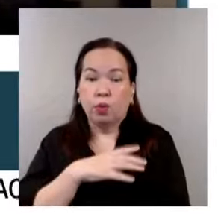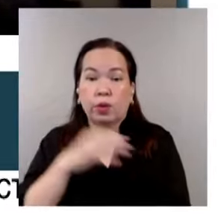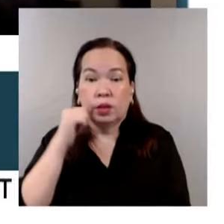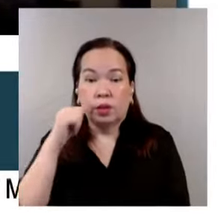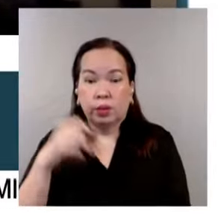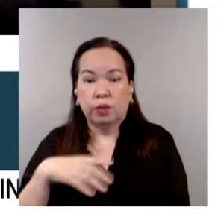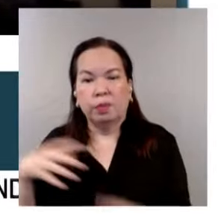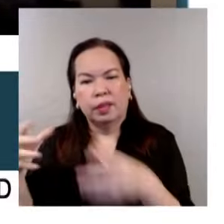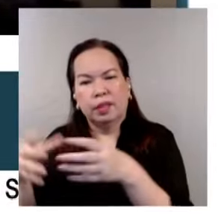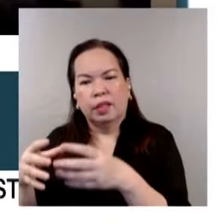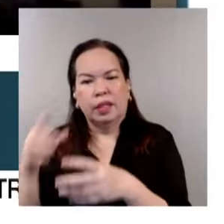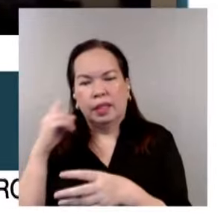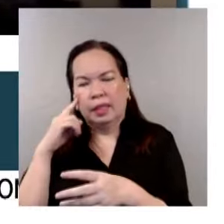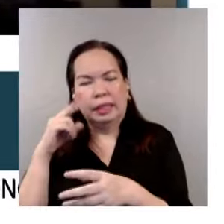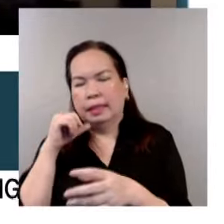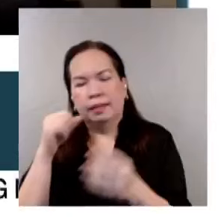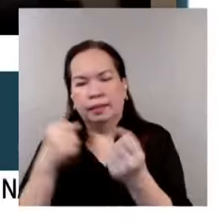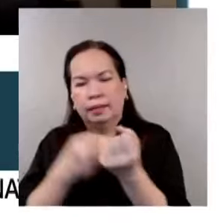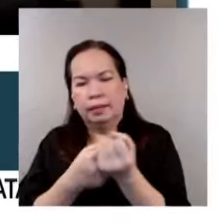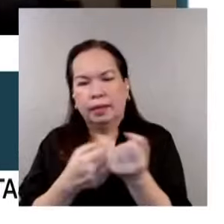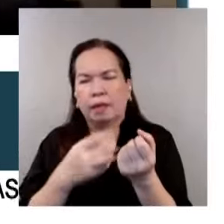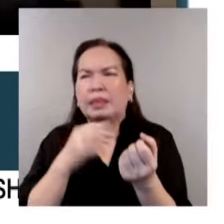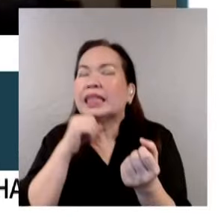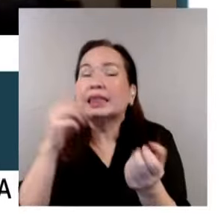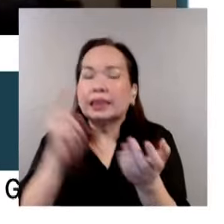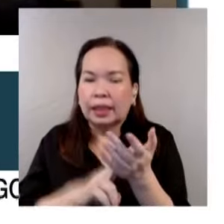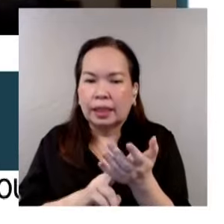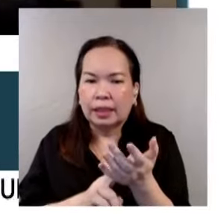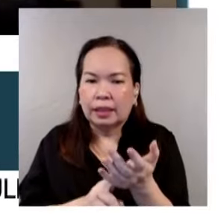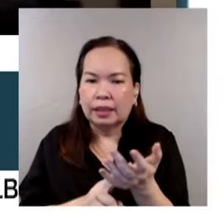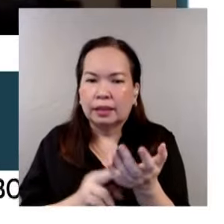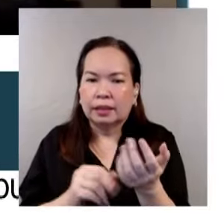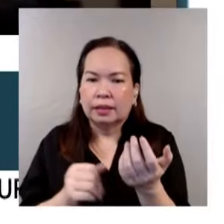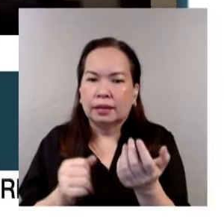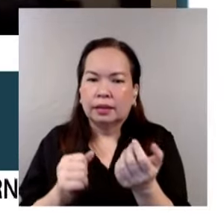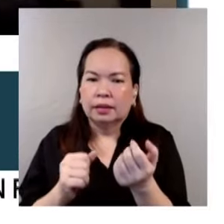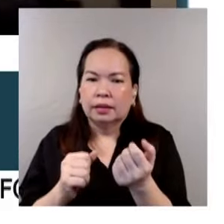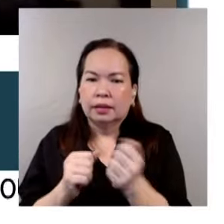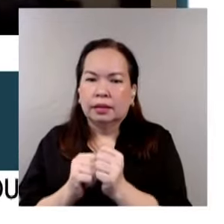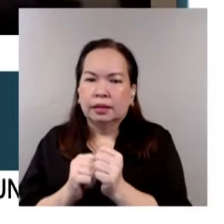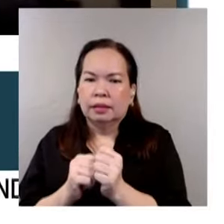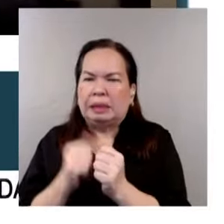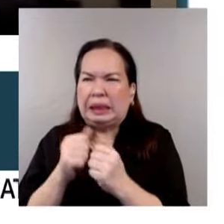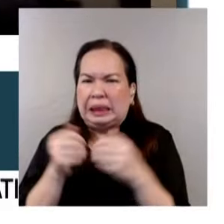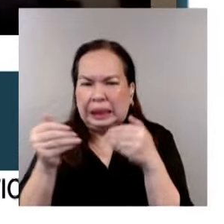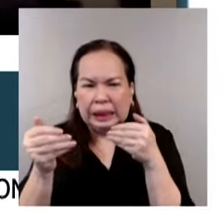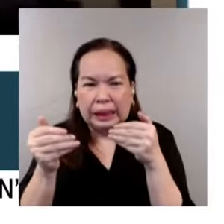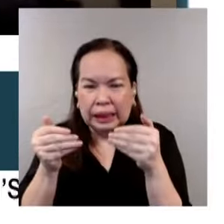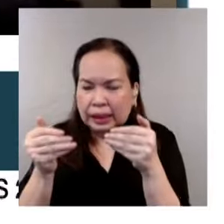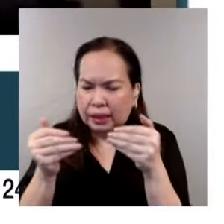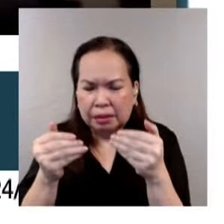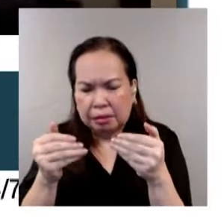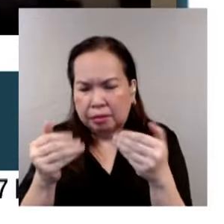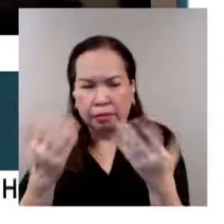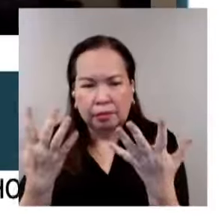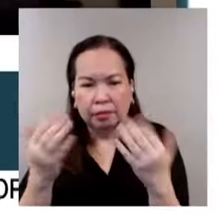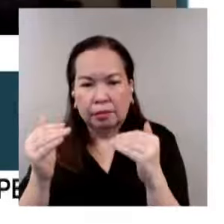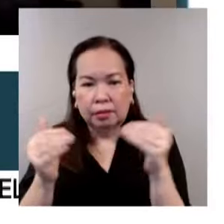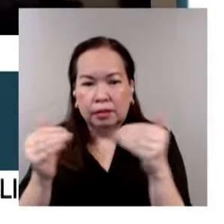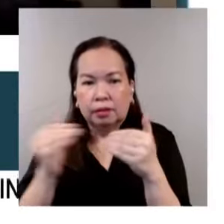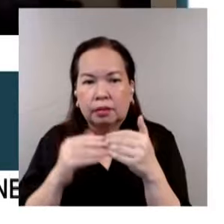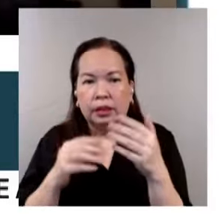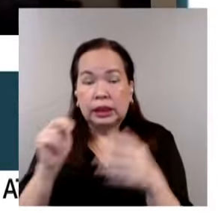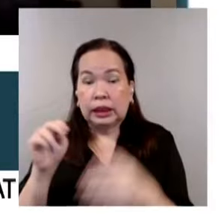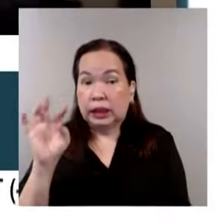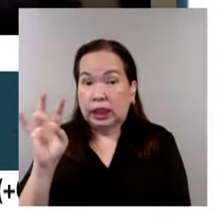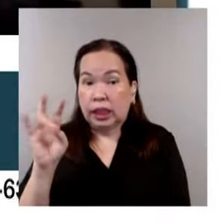I think that they will not sign. So it will be a very close one, no? If the 7 needed signatures